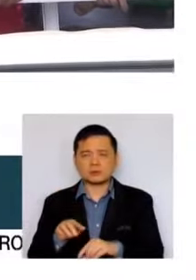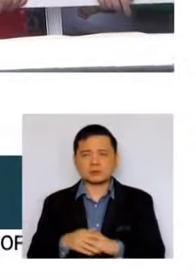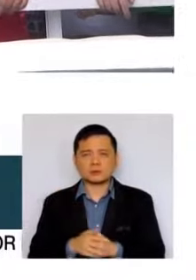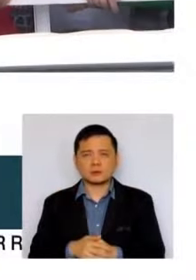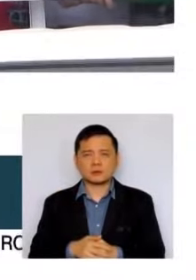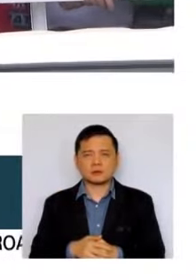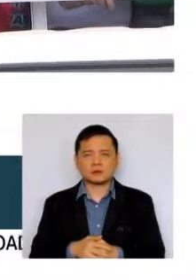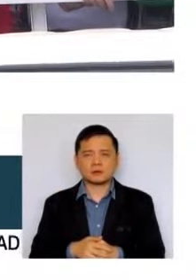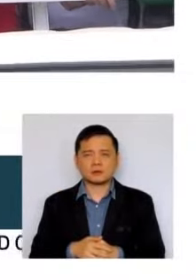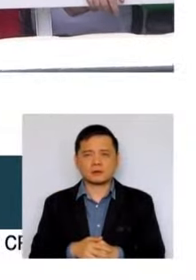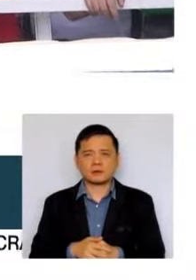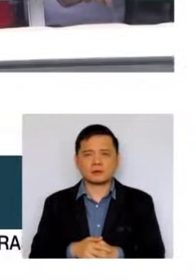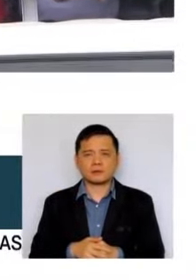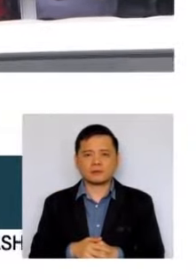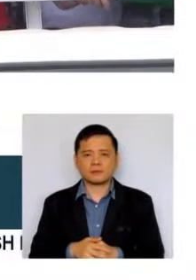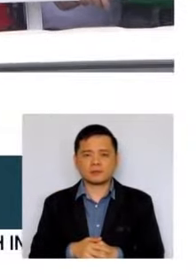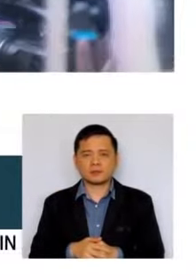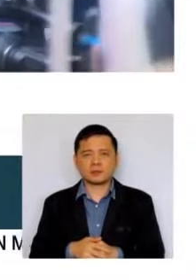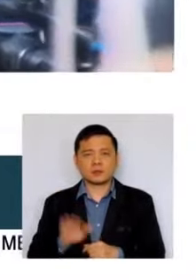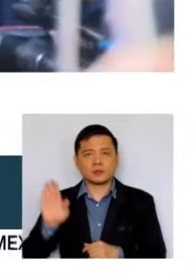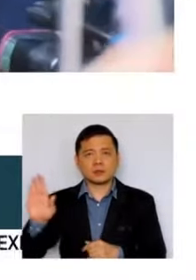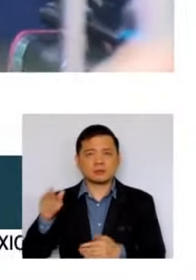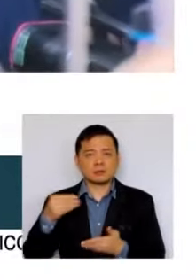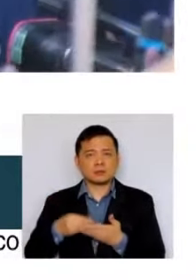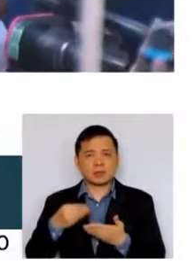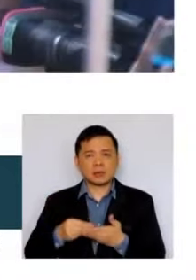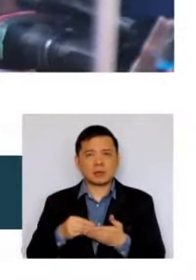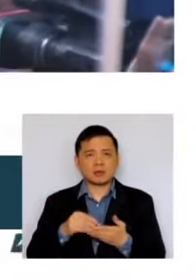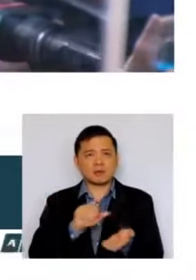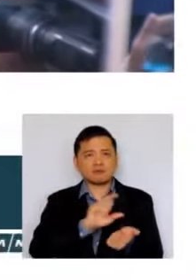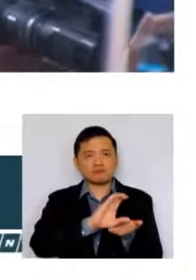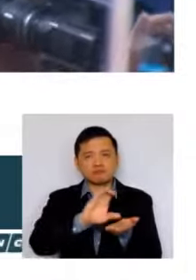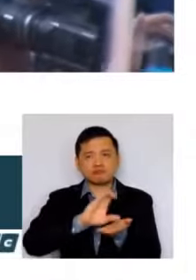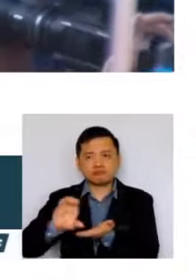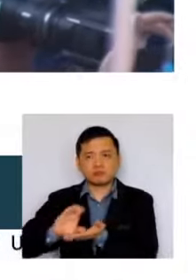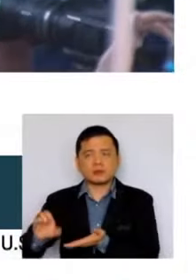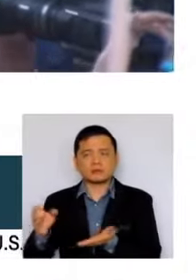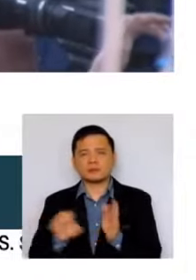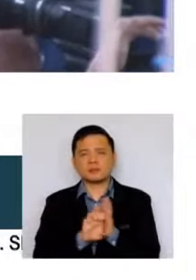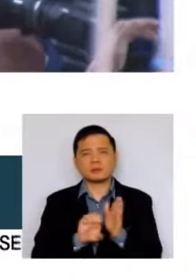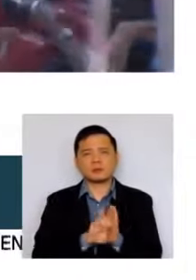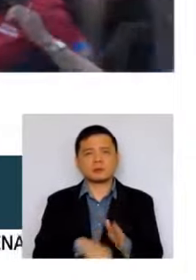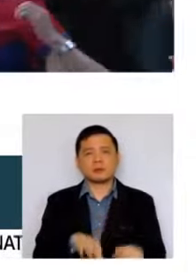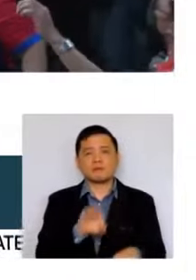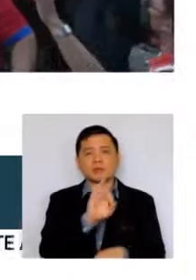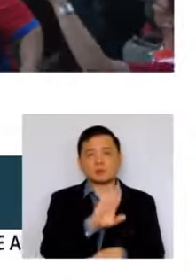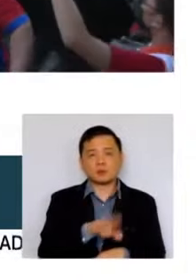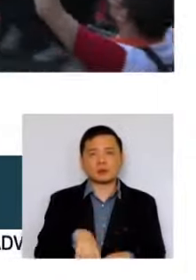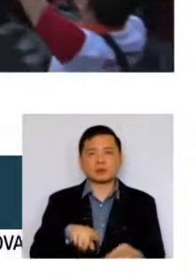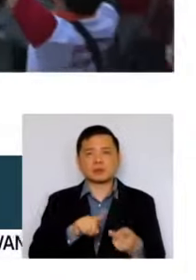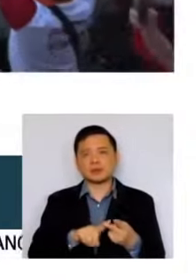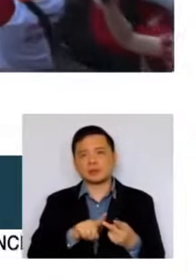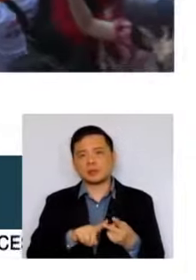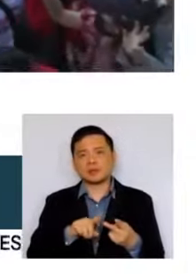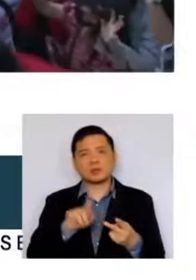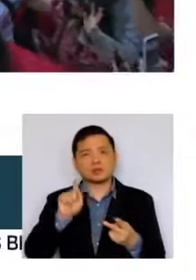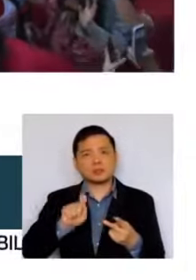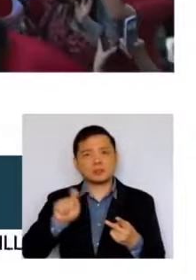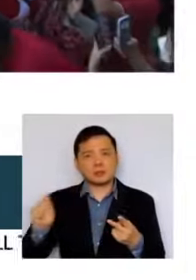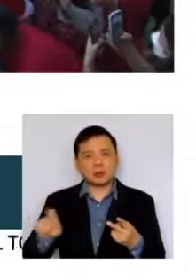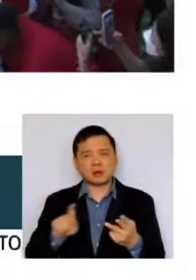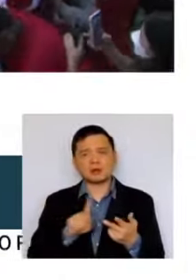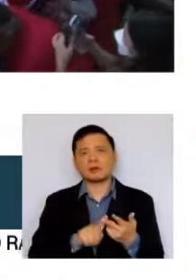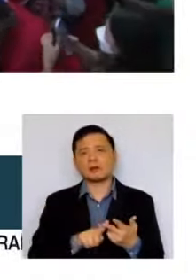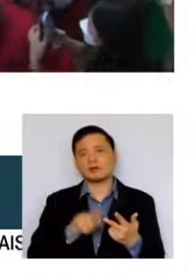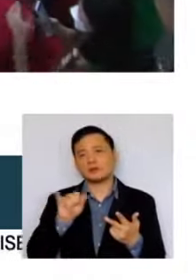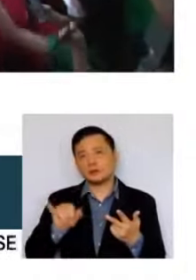are putting the resources in. If you go to Facebook or TikTok or YouTube, you'd see, and if you count the